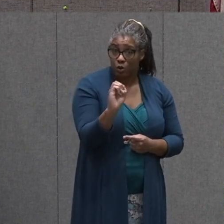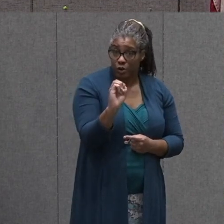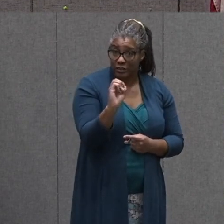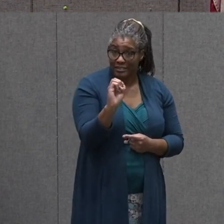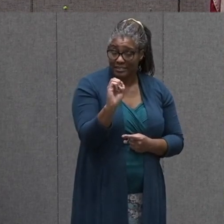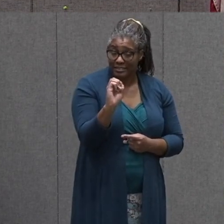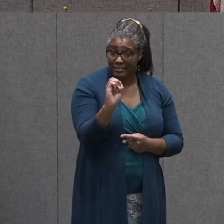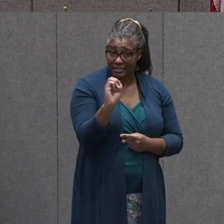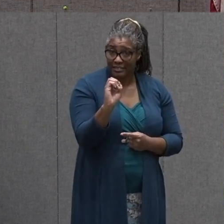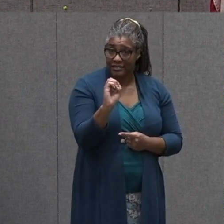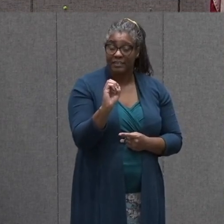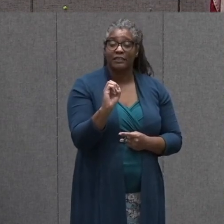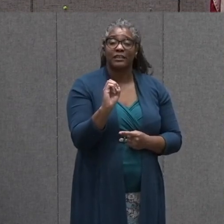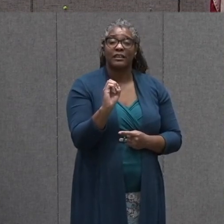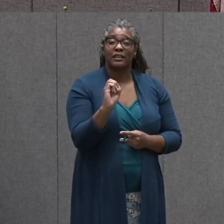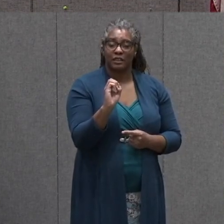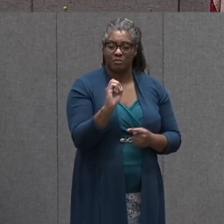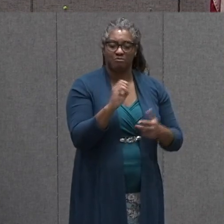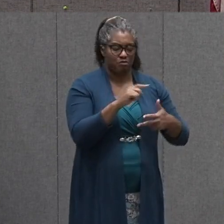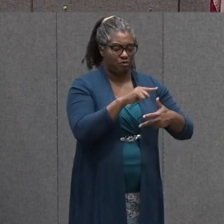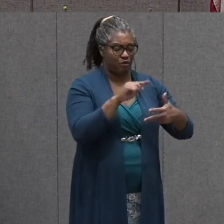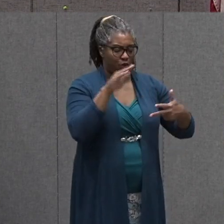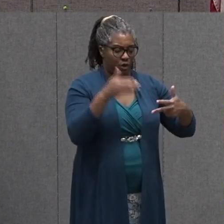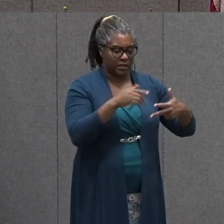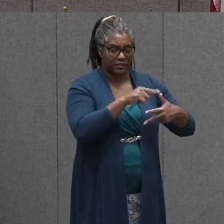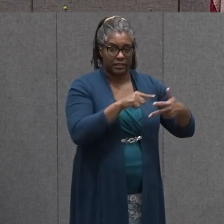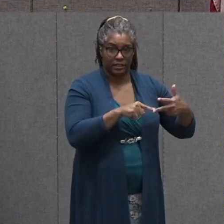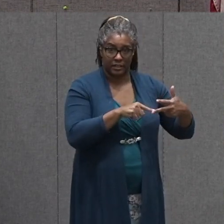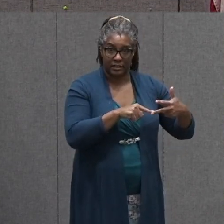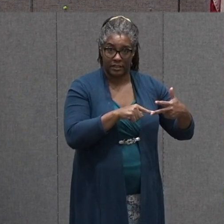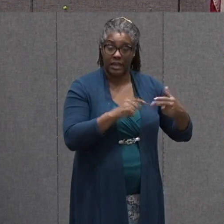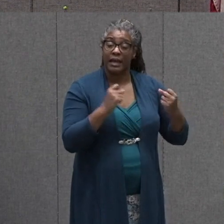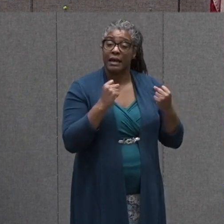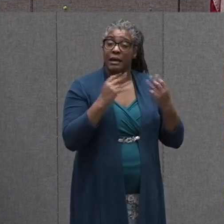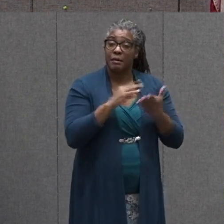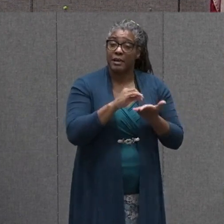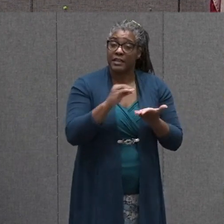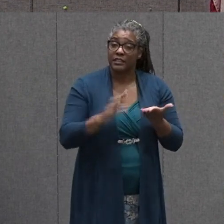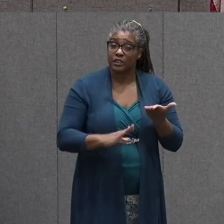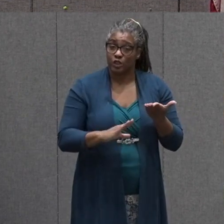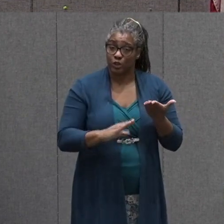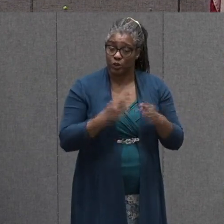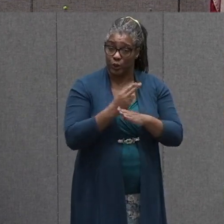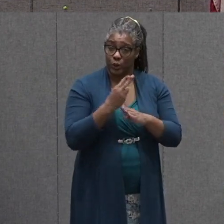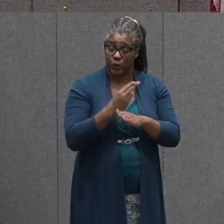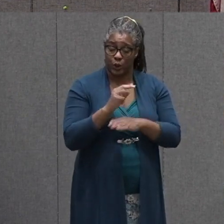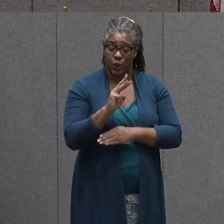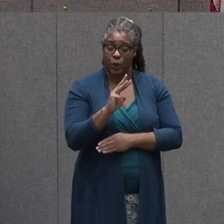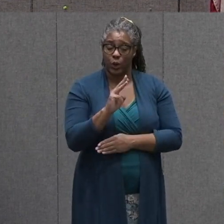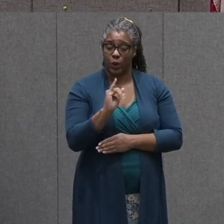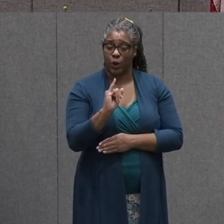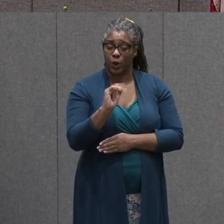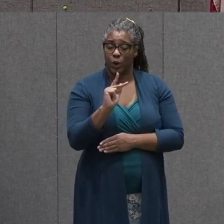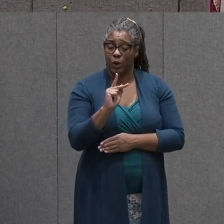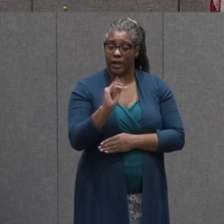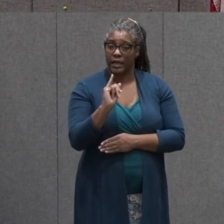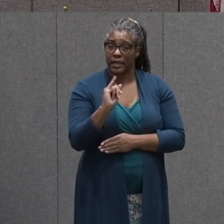It's April. All right. So what are you seeing outside when you look around? Are you seeing the sun